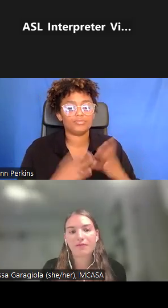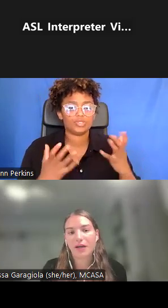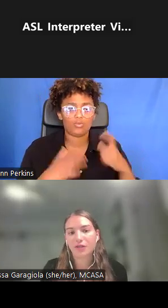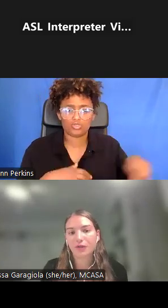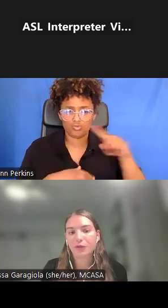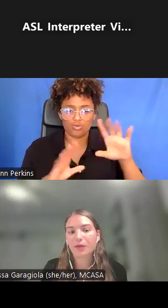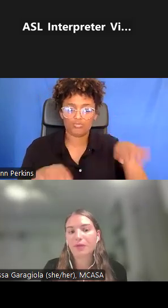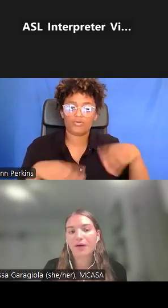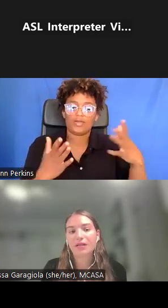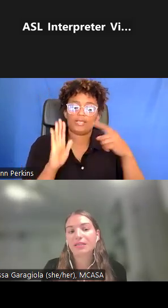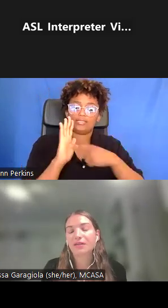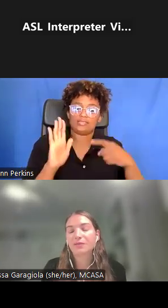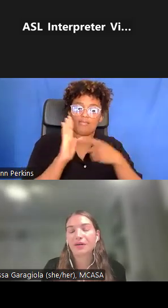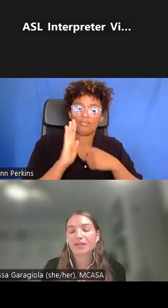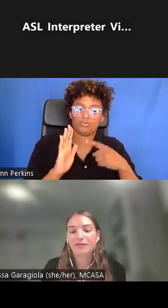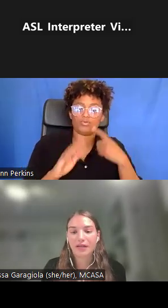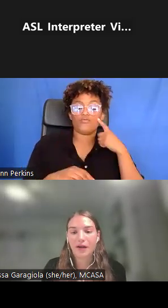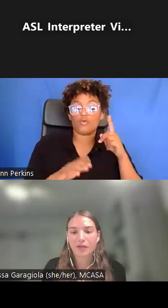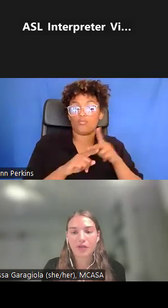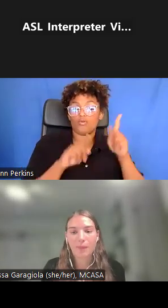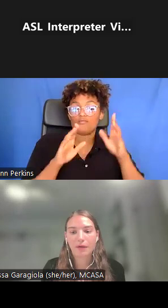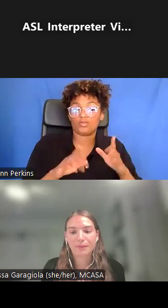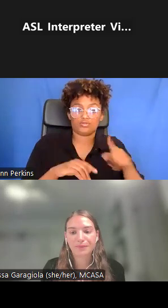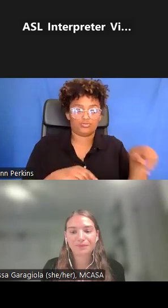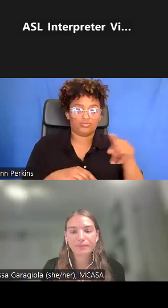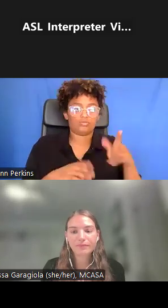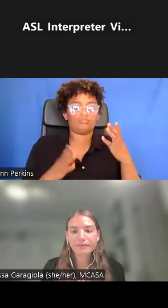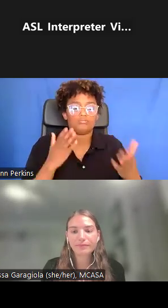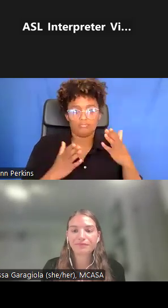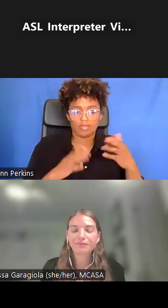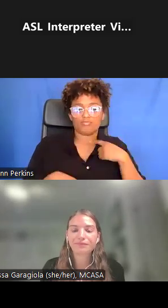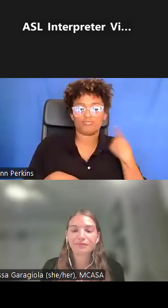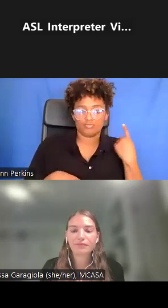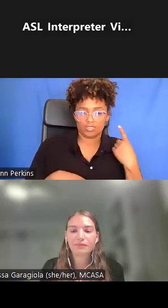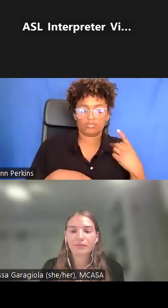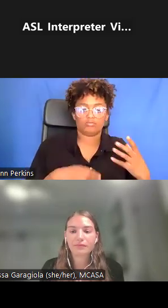of professionals who may be at risk of experiencing vicarious trauma?